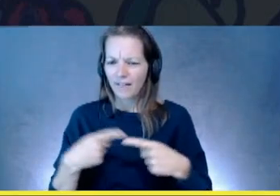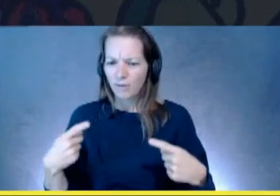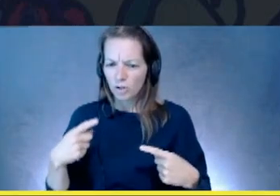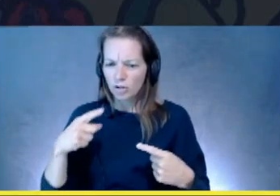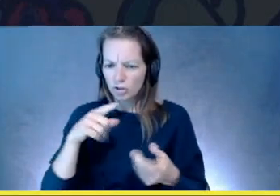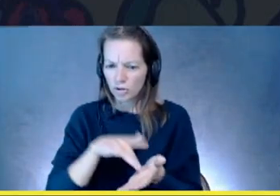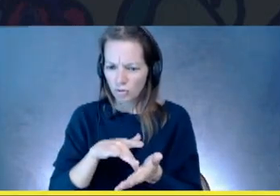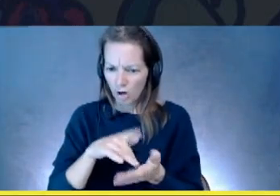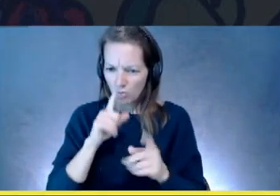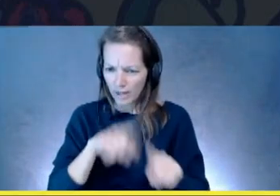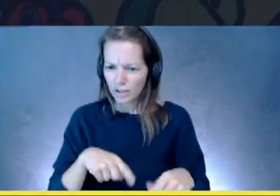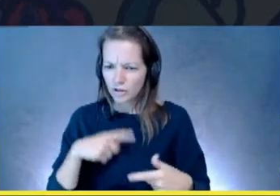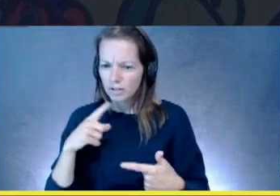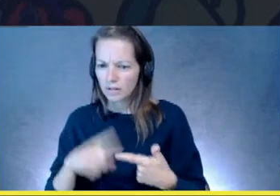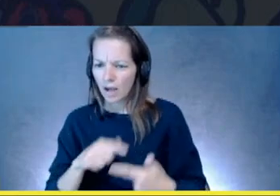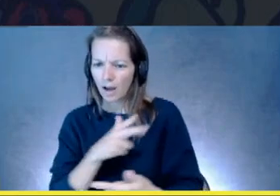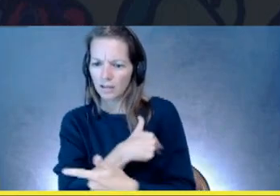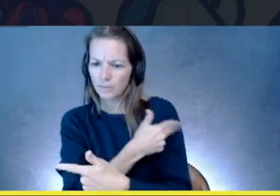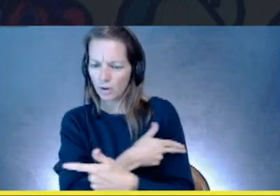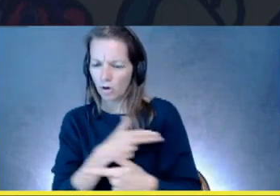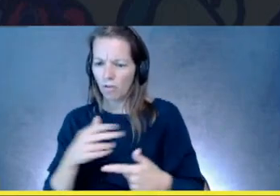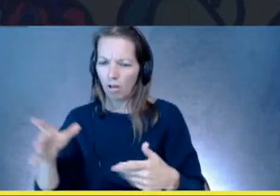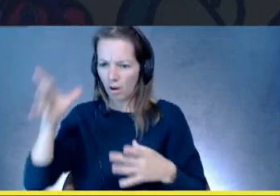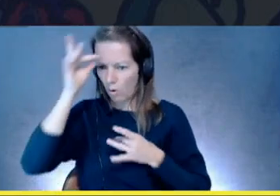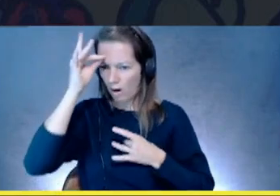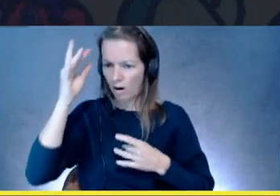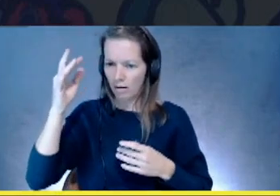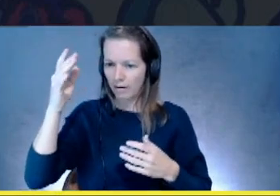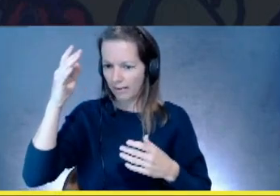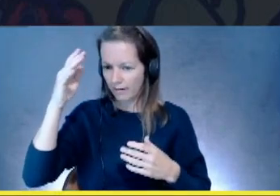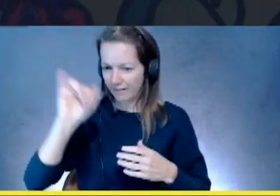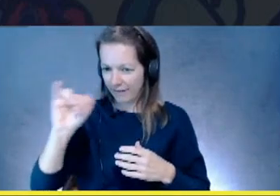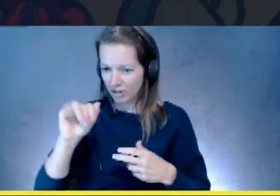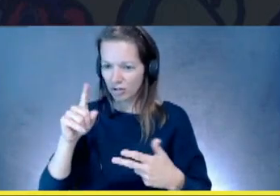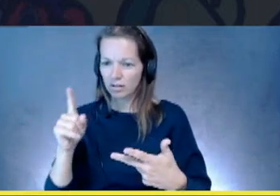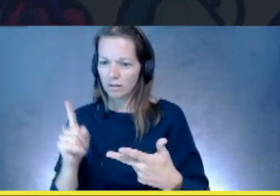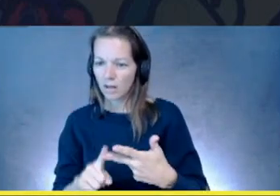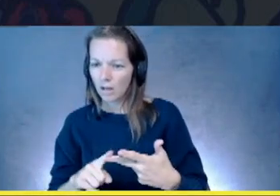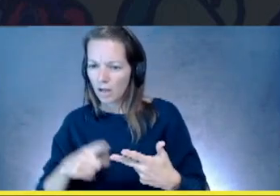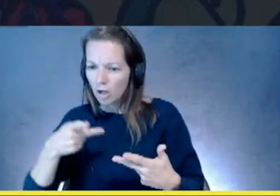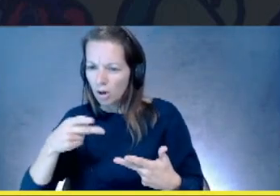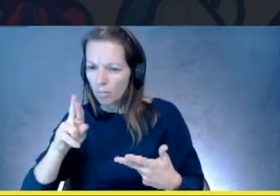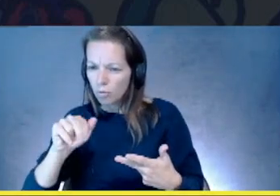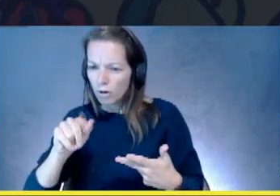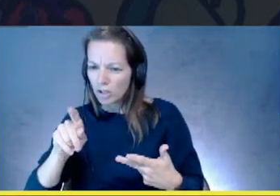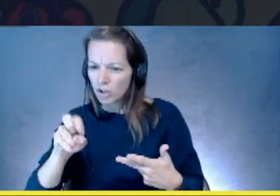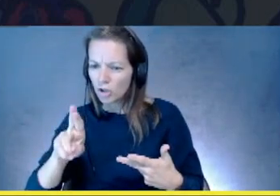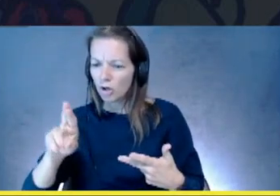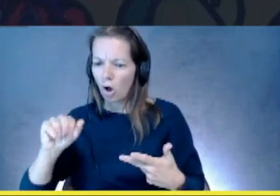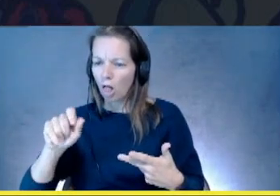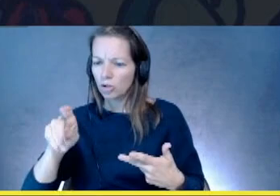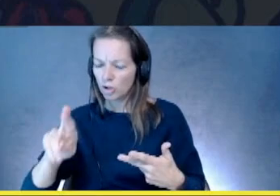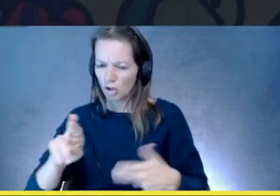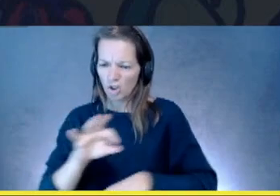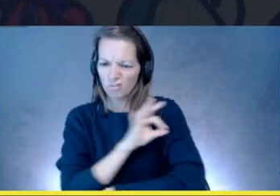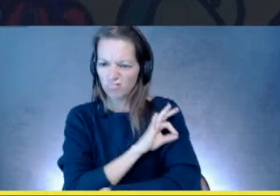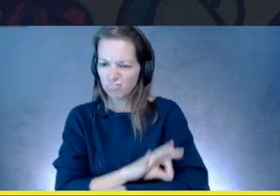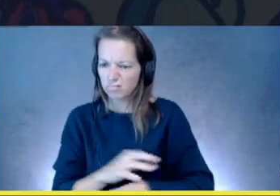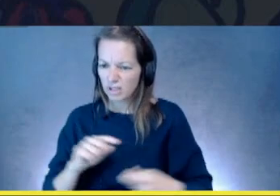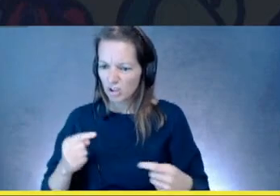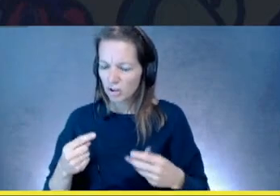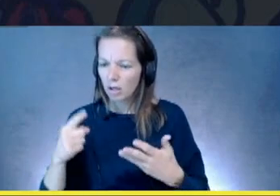pressure ulcers, post-operative pulmonary embolism, deep vein thrombosis, and post-operative sepsis.